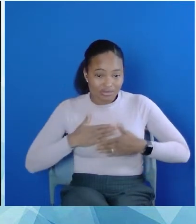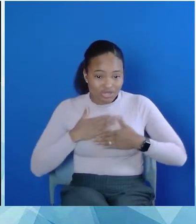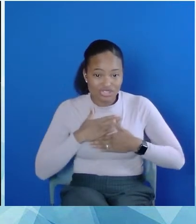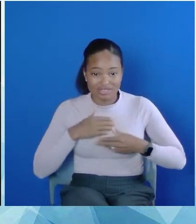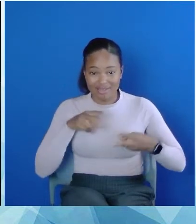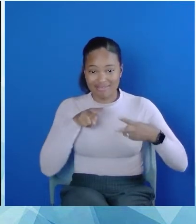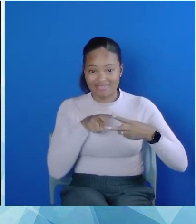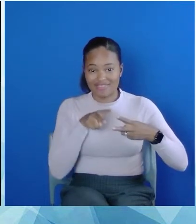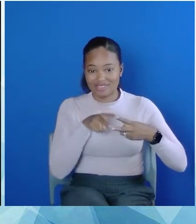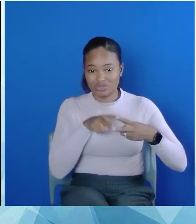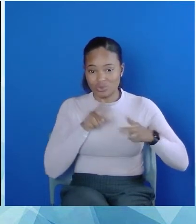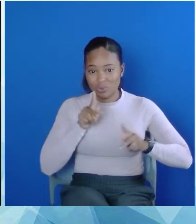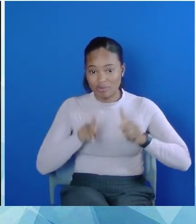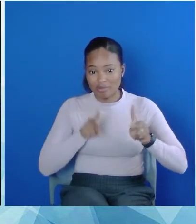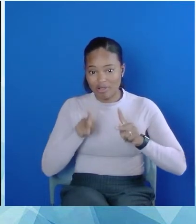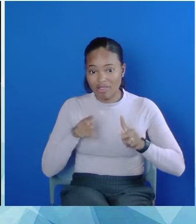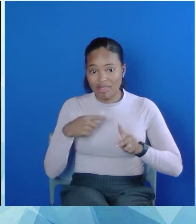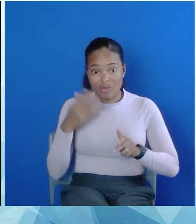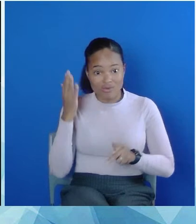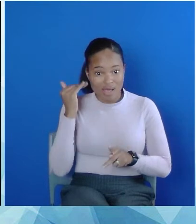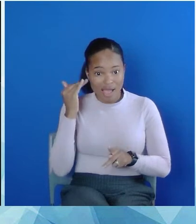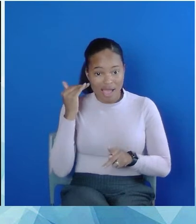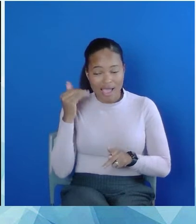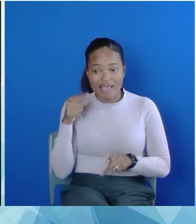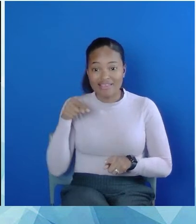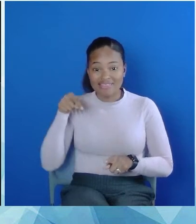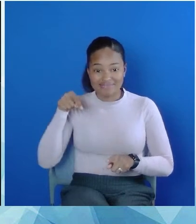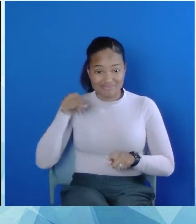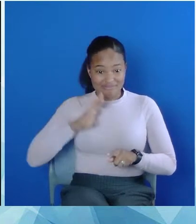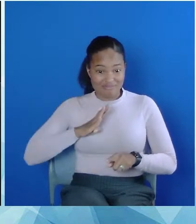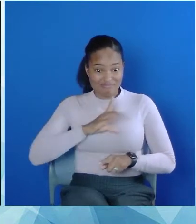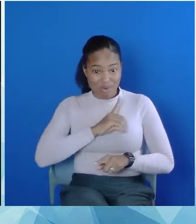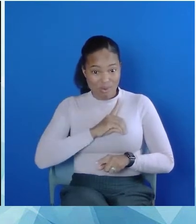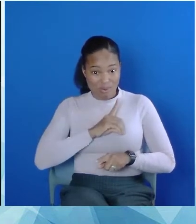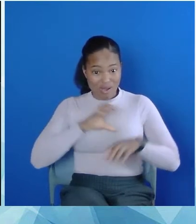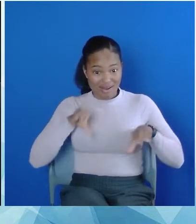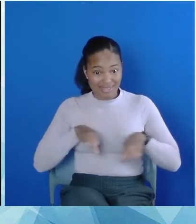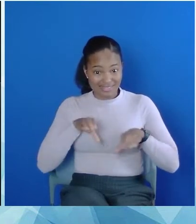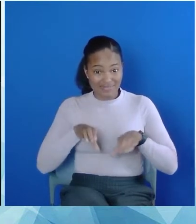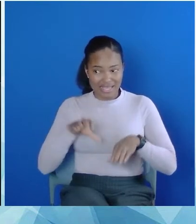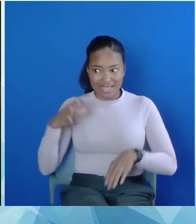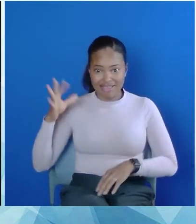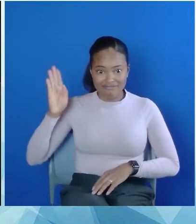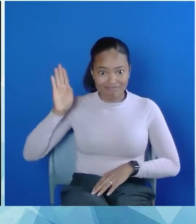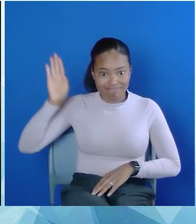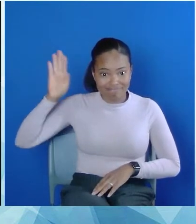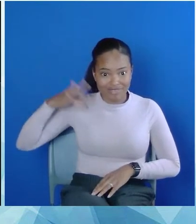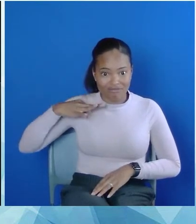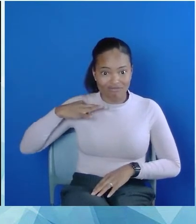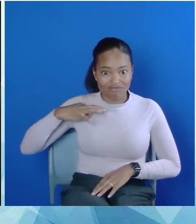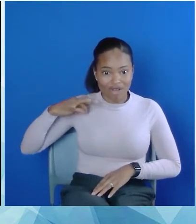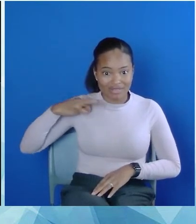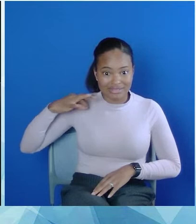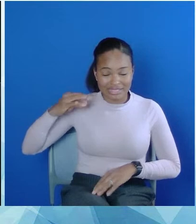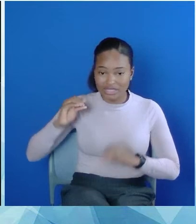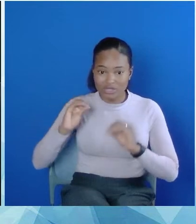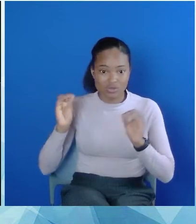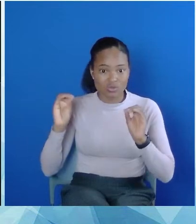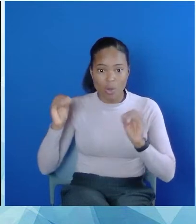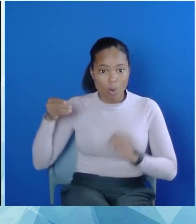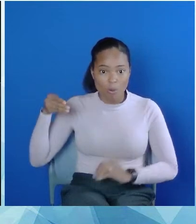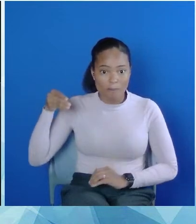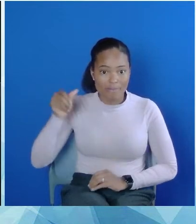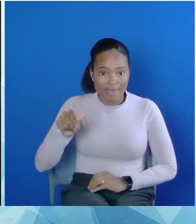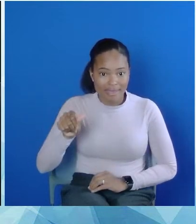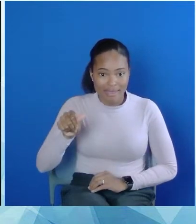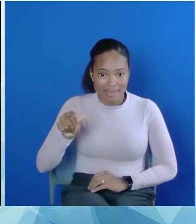that this time is volunteer. This is your time that you are volunteering to the agency. You are not paid to do this work as